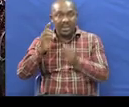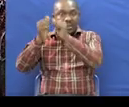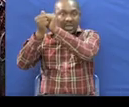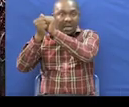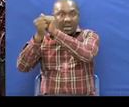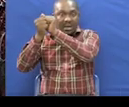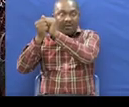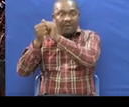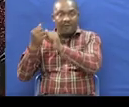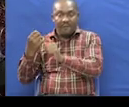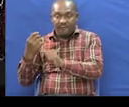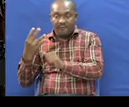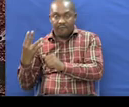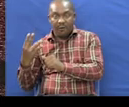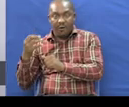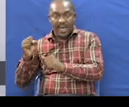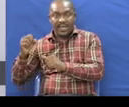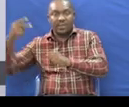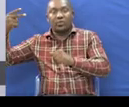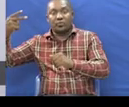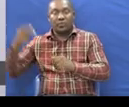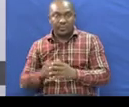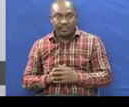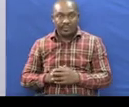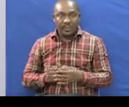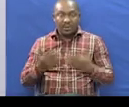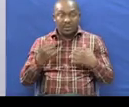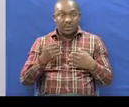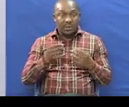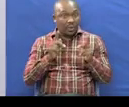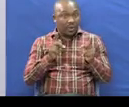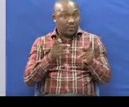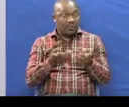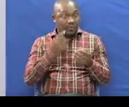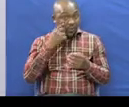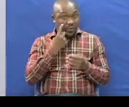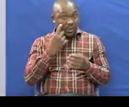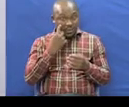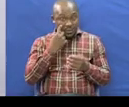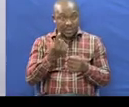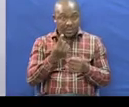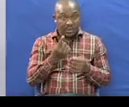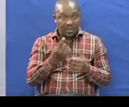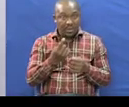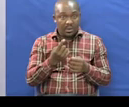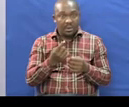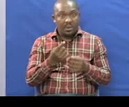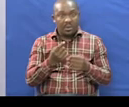3d10 4s2. If you try to check this electronic configuration of